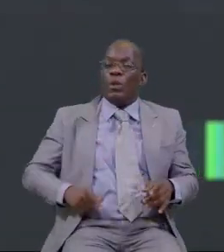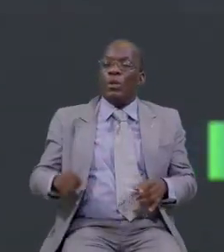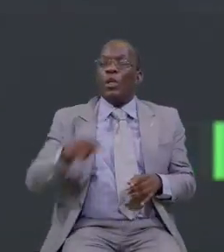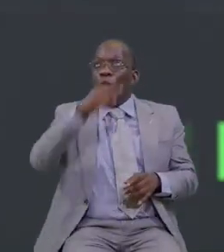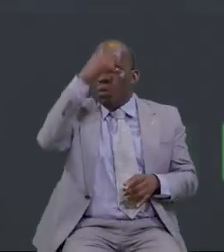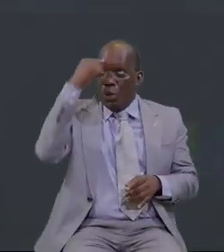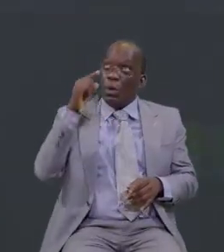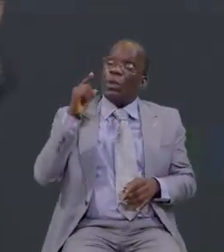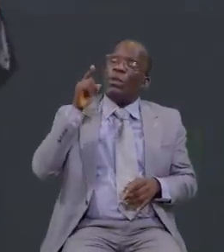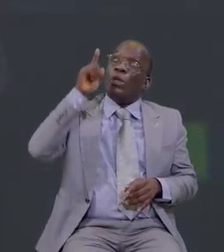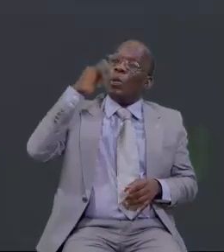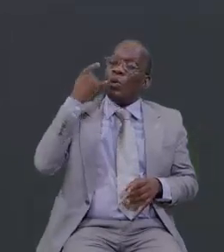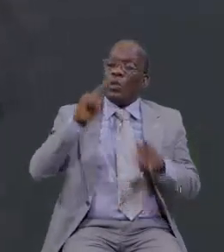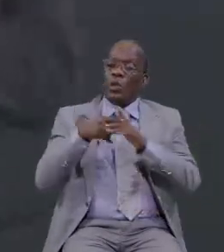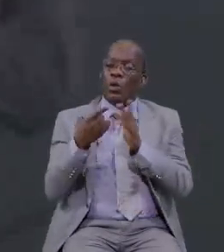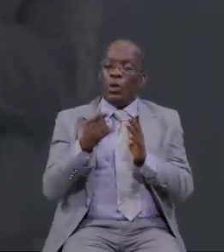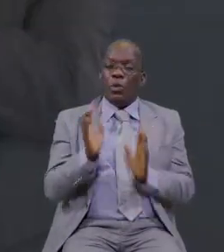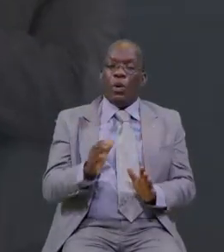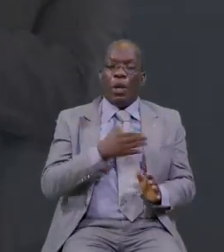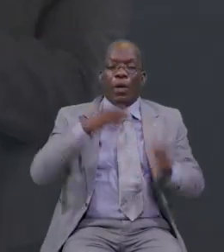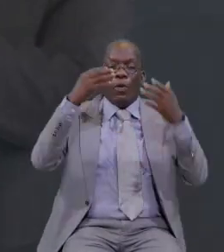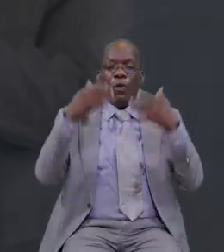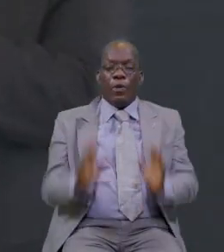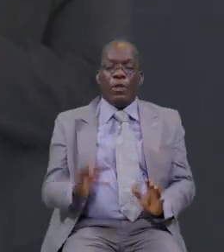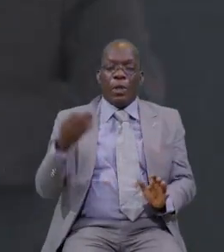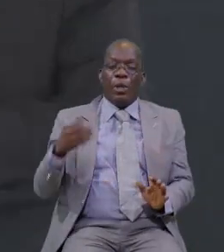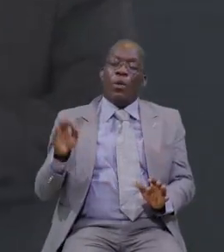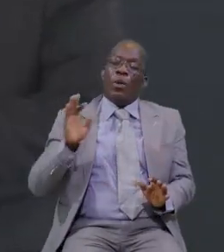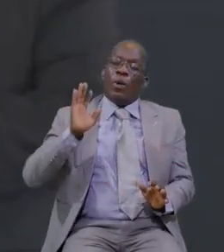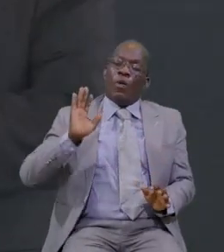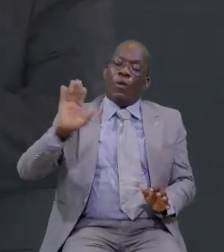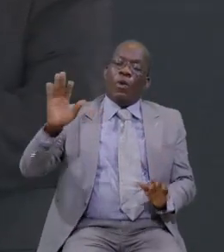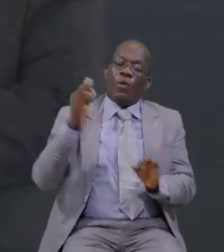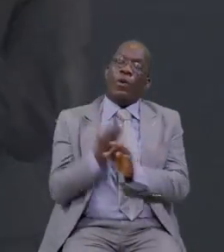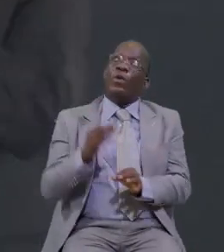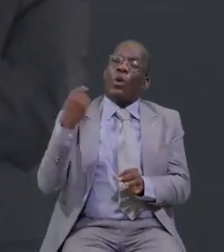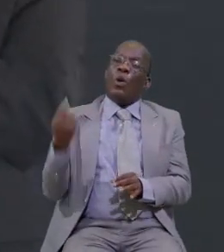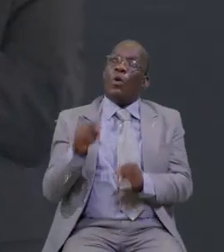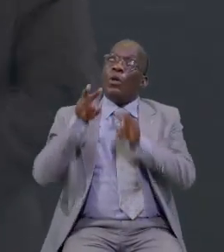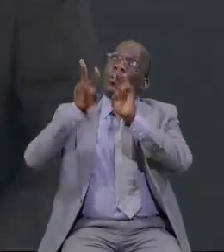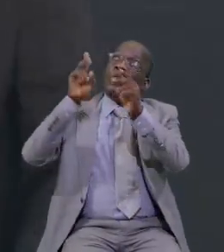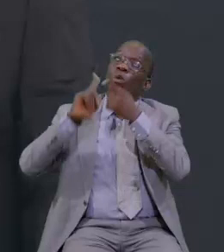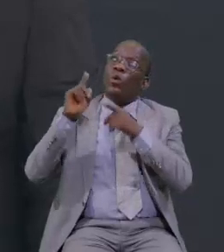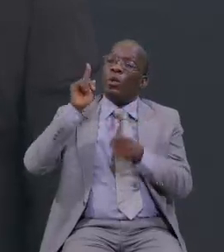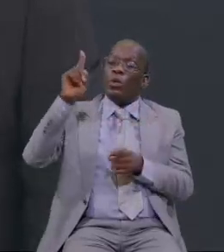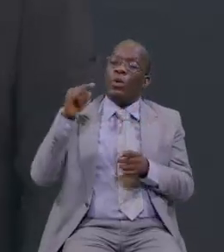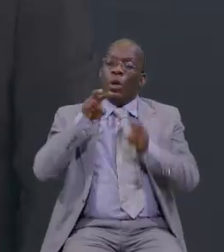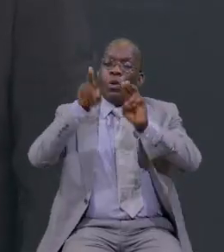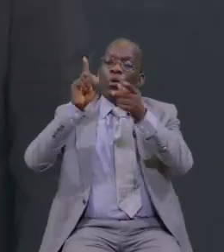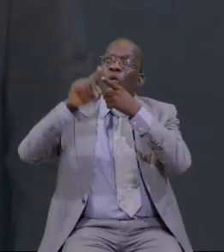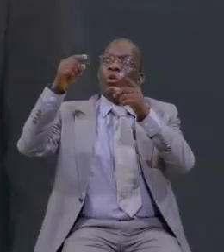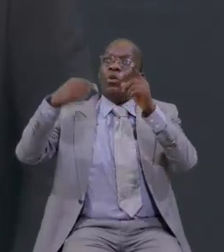the finisher of your faith. You're always looking on him. Look unto me, O ye the ends of the earth, and be